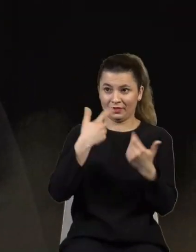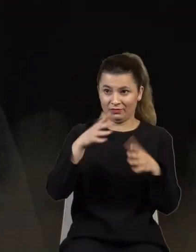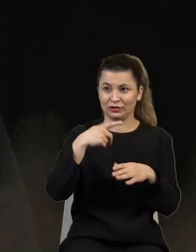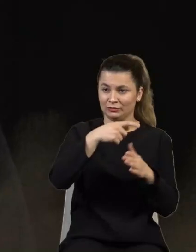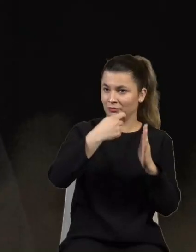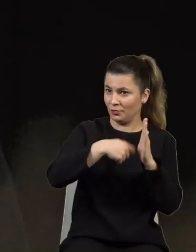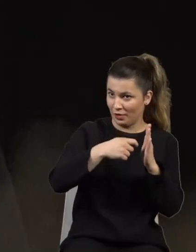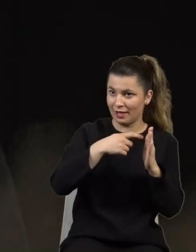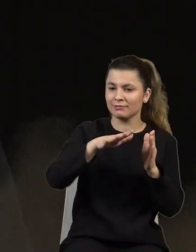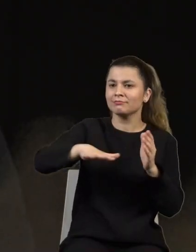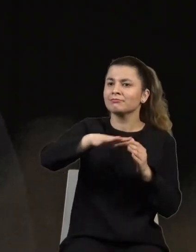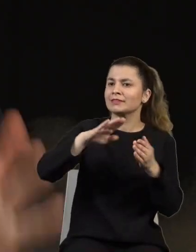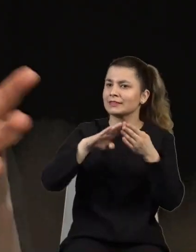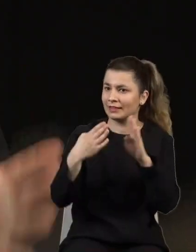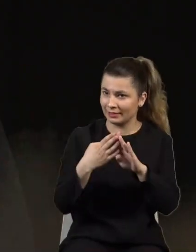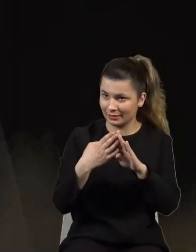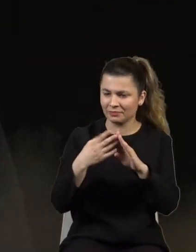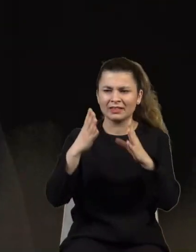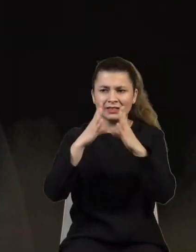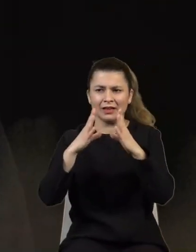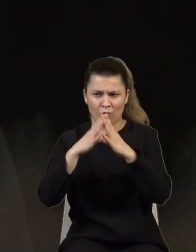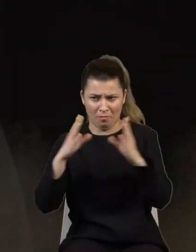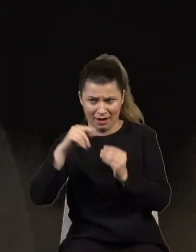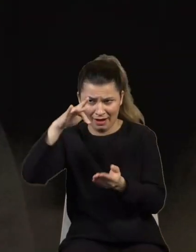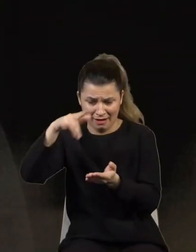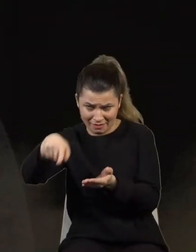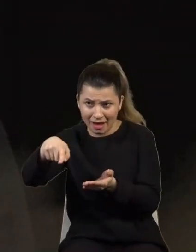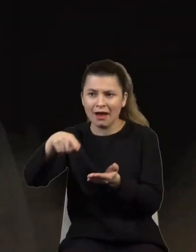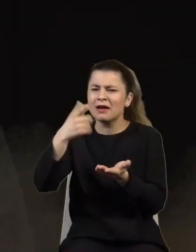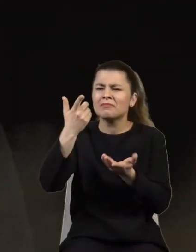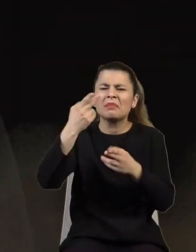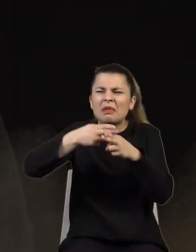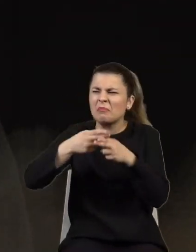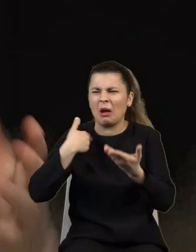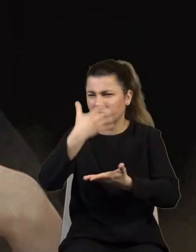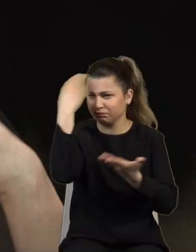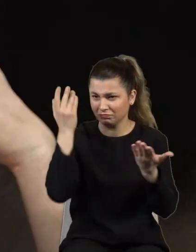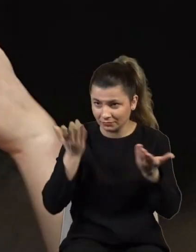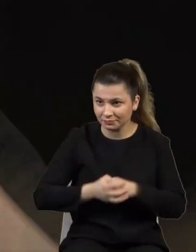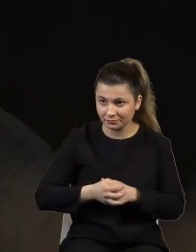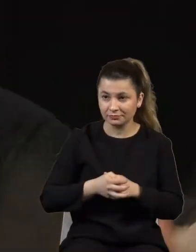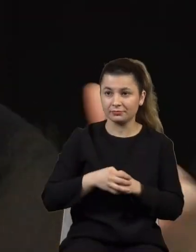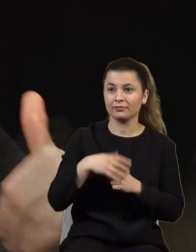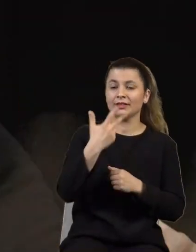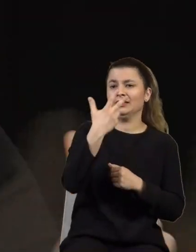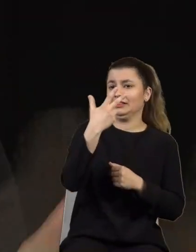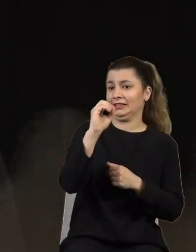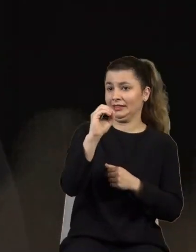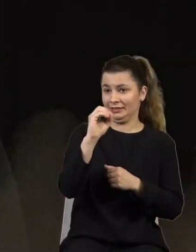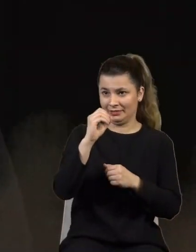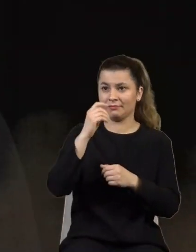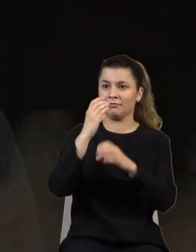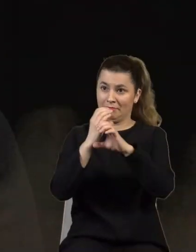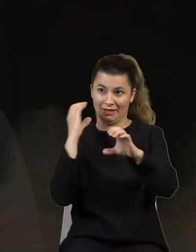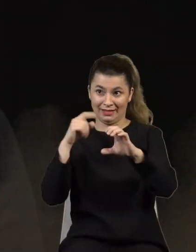correctly, where about 30 diesel buses were replaced by electric ones, as well as an additional bus line was added